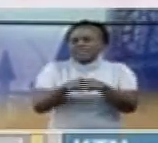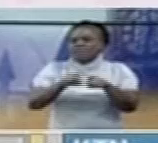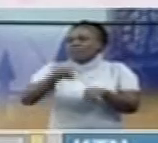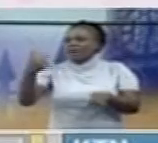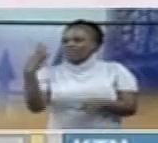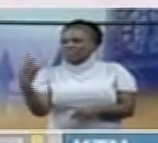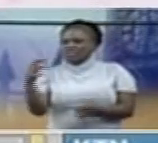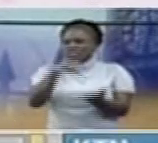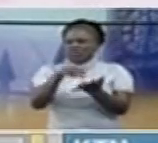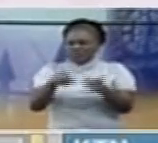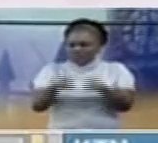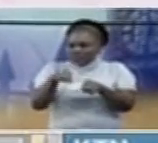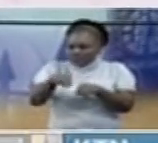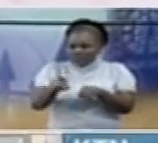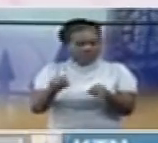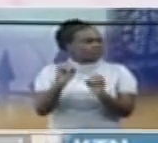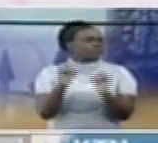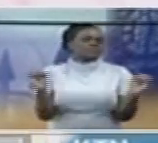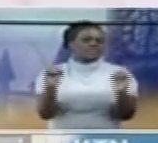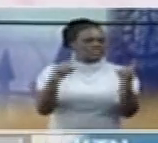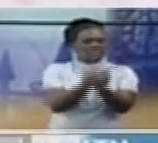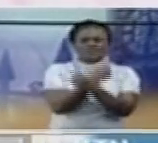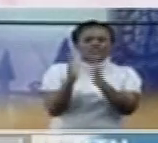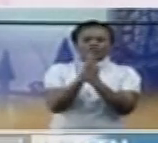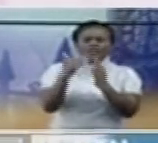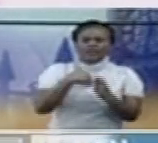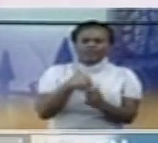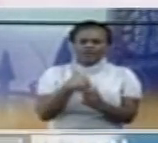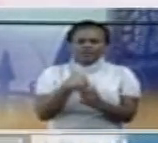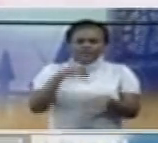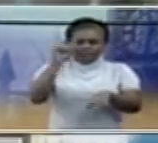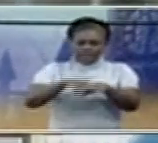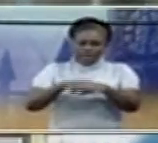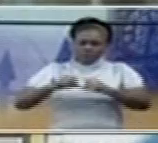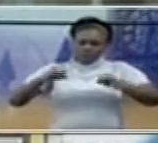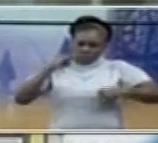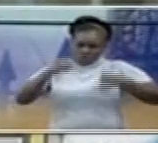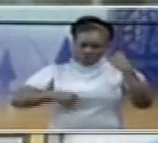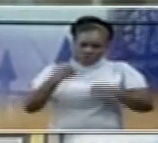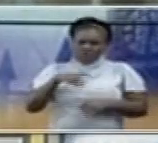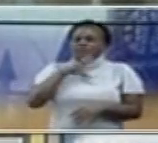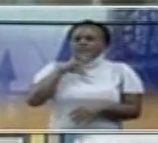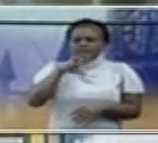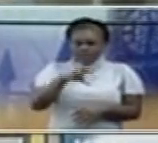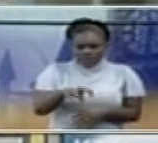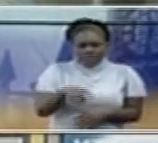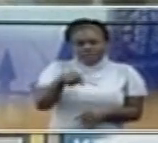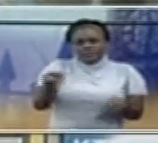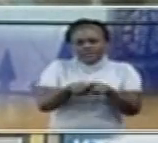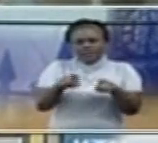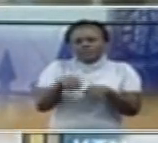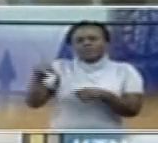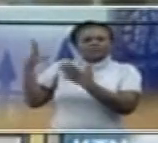mothers who went into labor the very same night. In the face of her joy, she cast the past aside, yet Phoebe